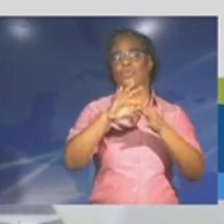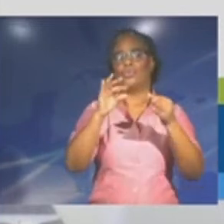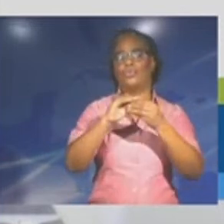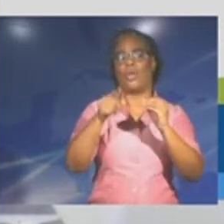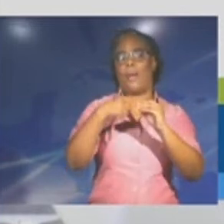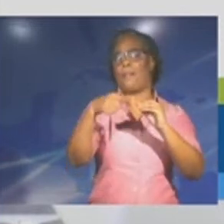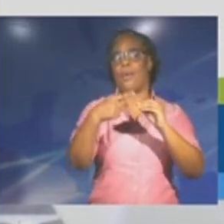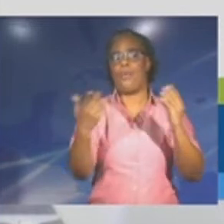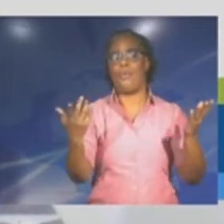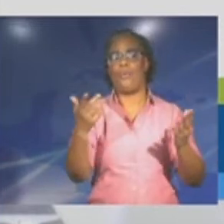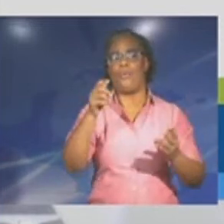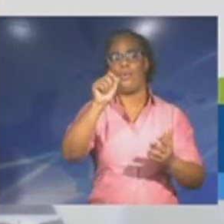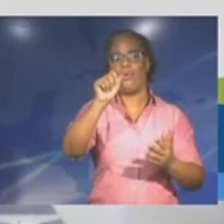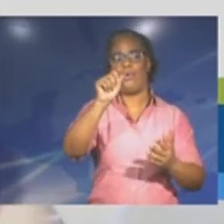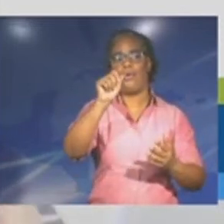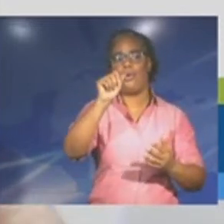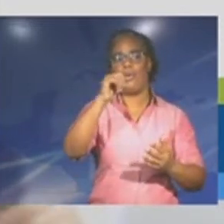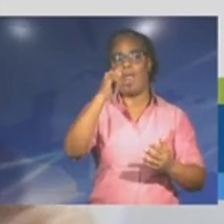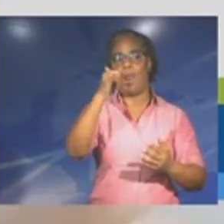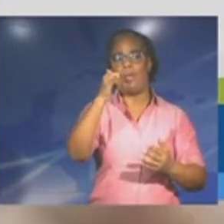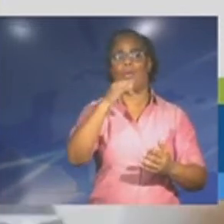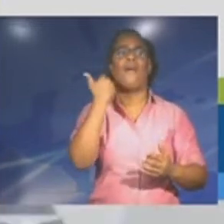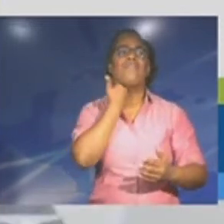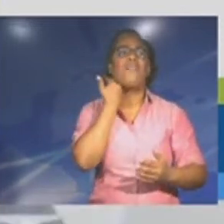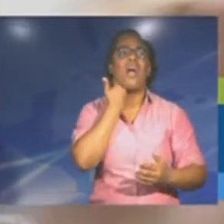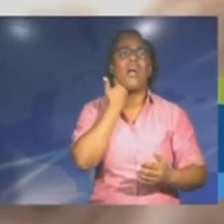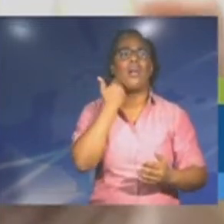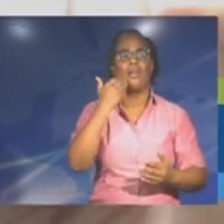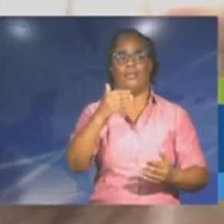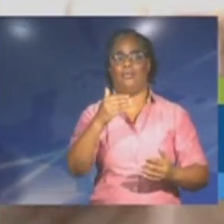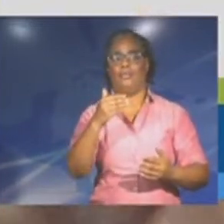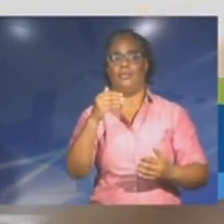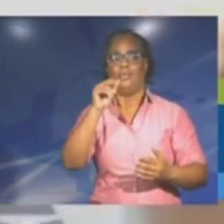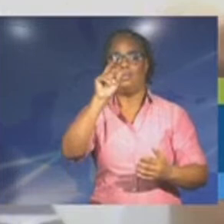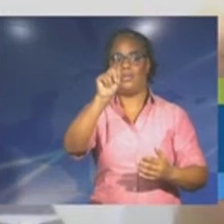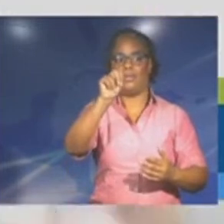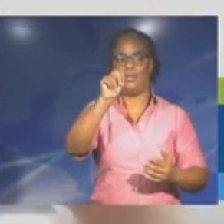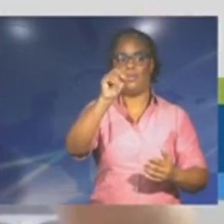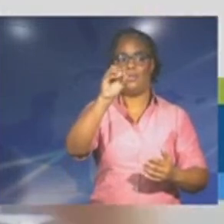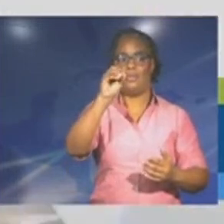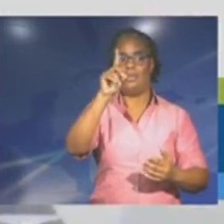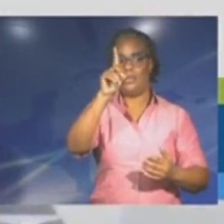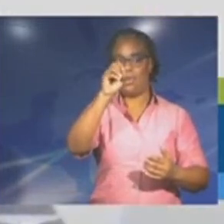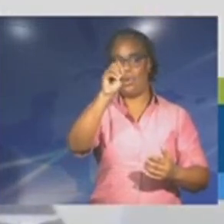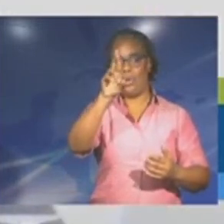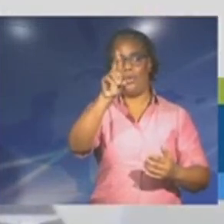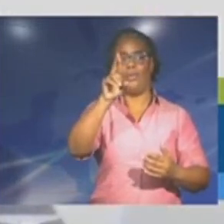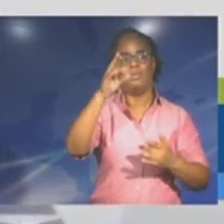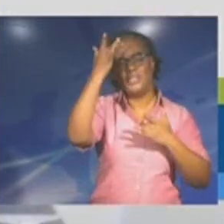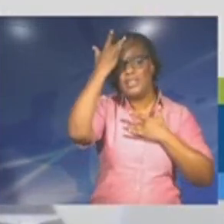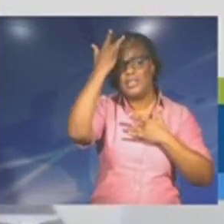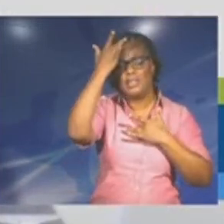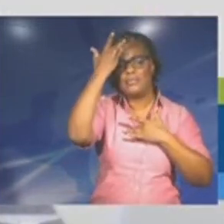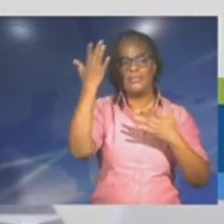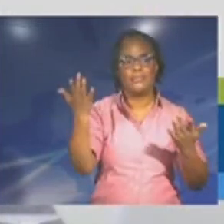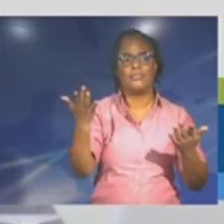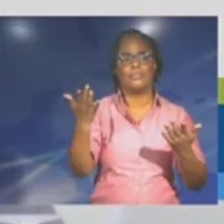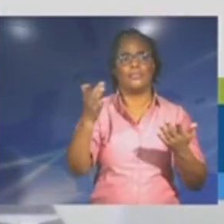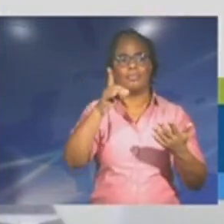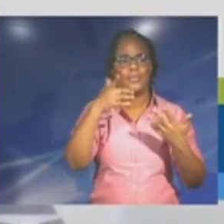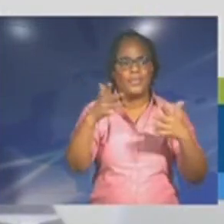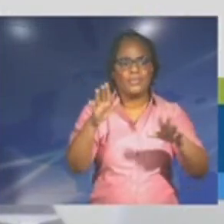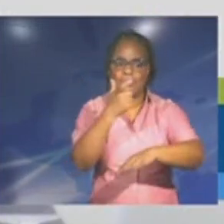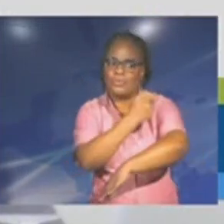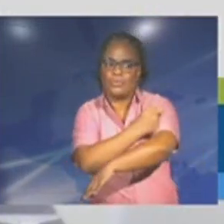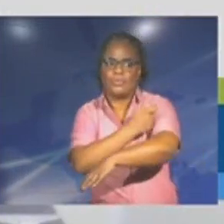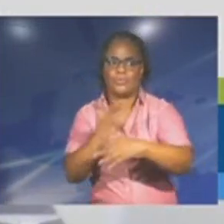gap for both the MMR and the yellow fever, or was it just the MMR one? But my actual question is, what became